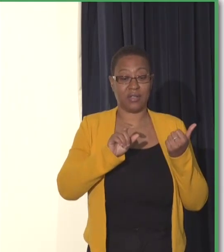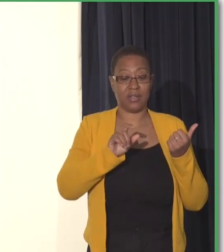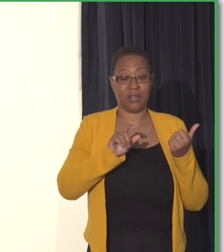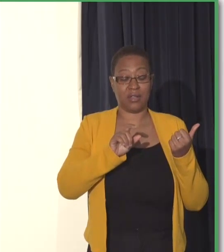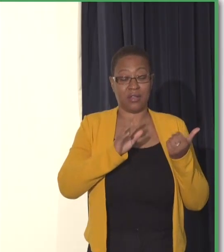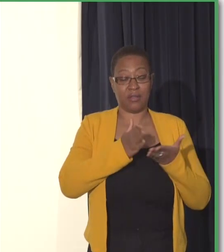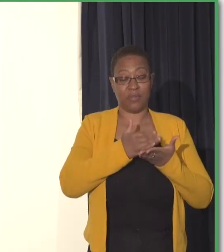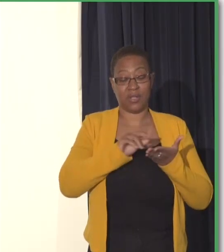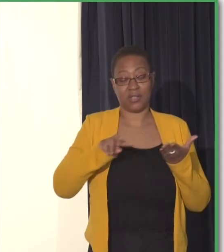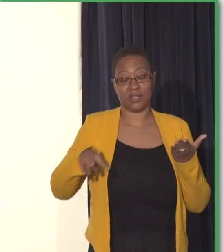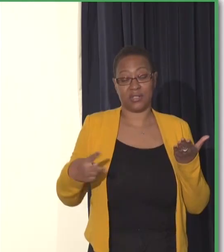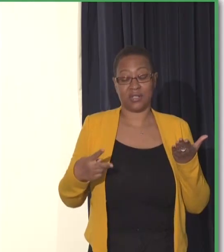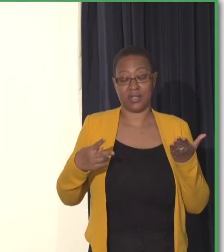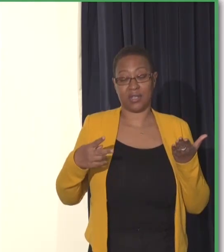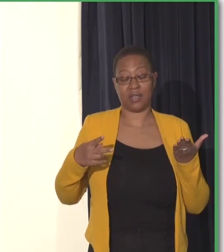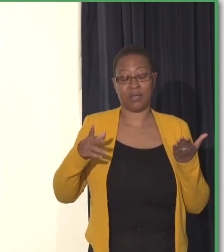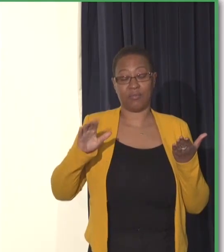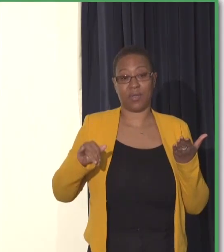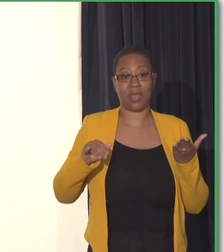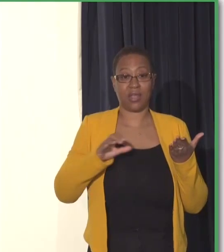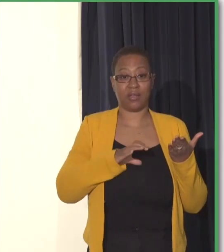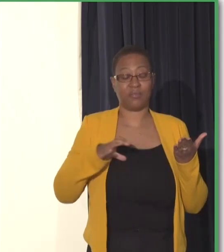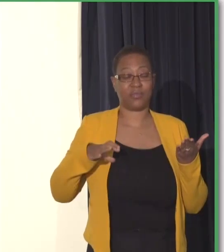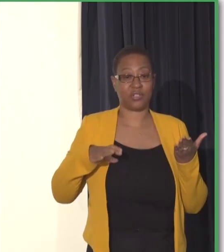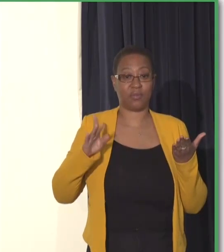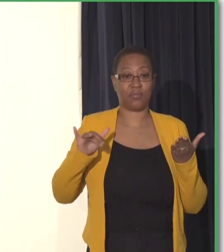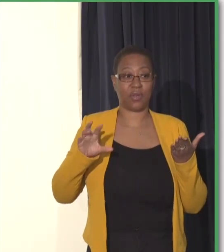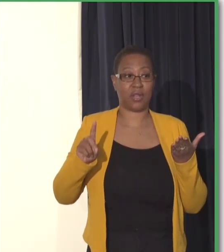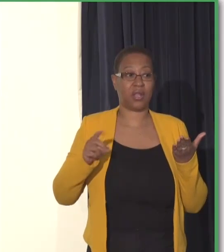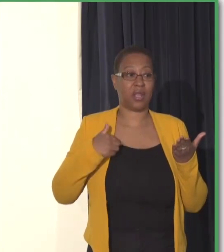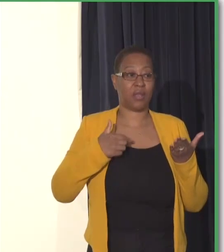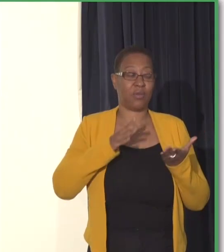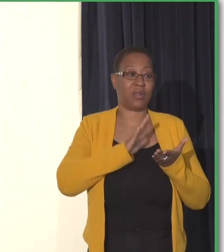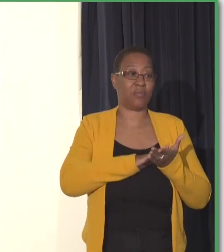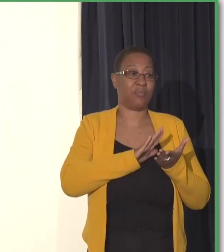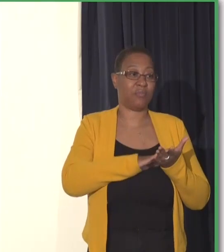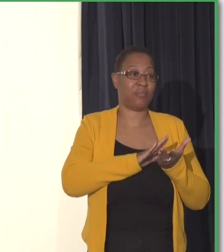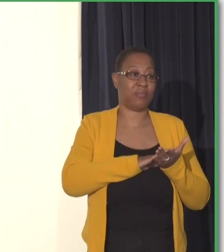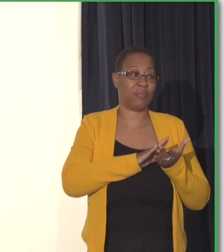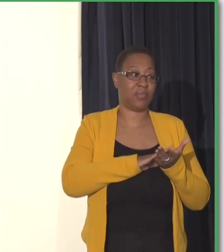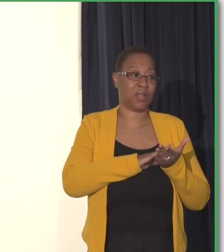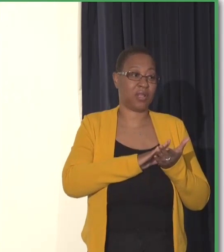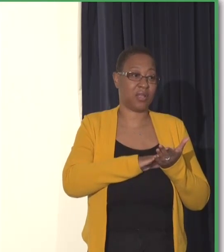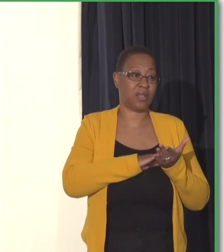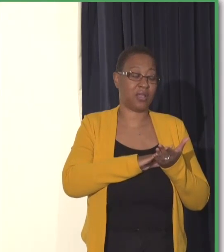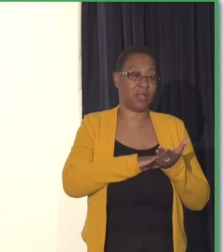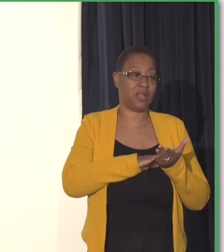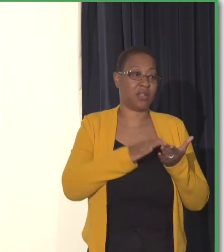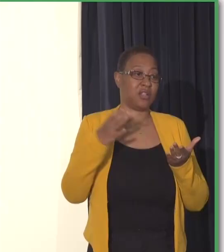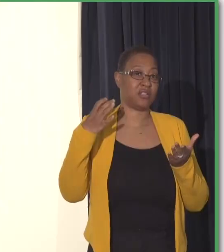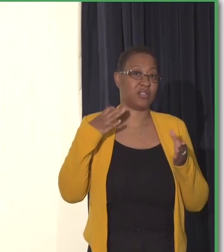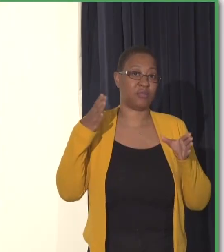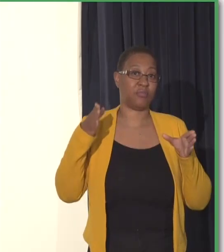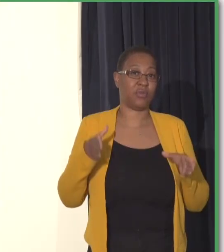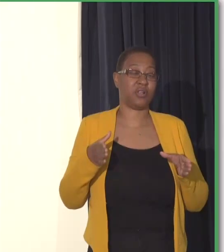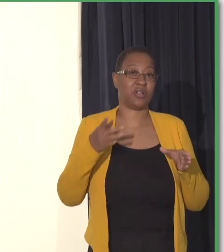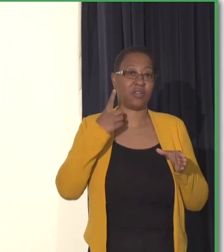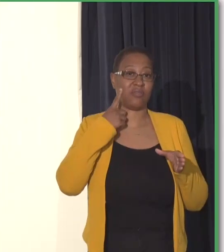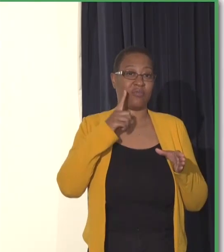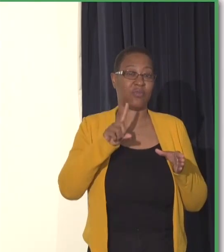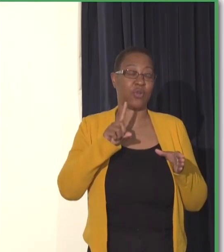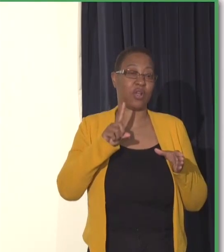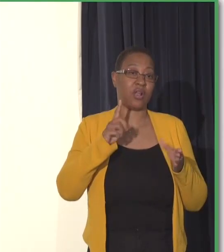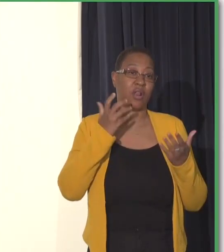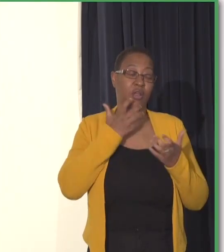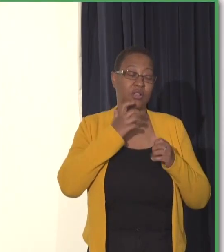second by Commissioner Bernard. I would say that I want to applaud the chairwoman DeWash for the